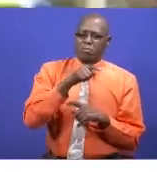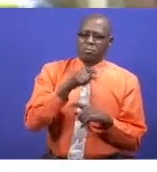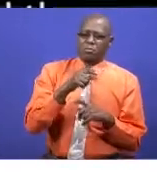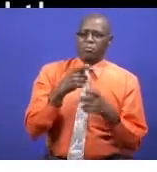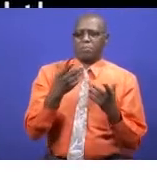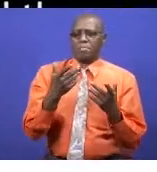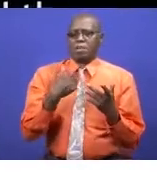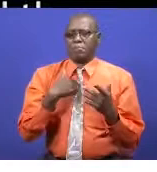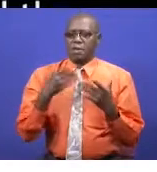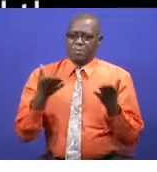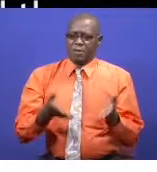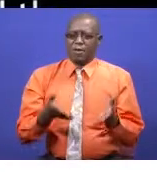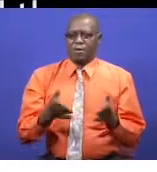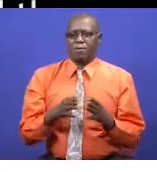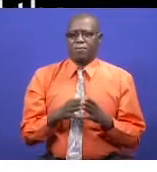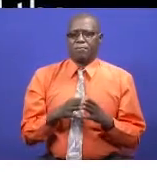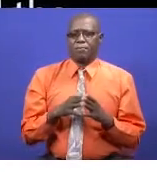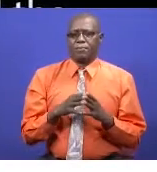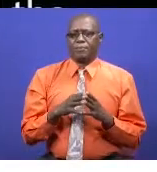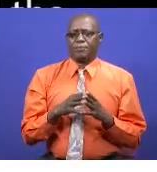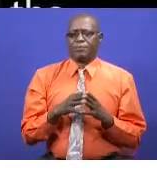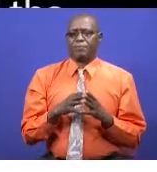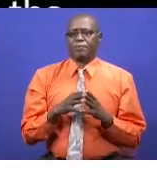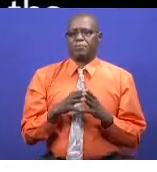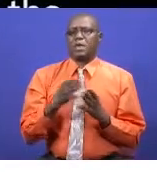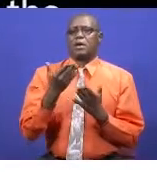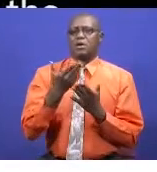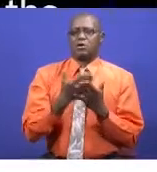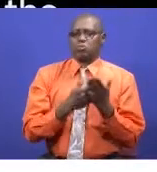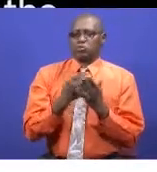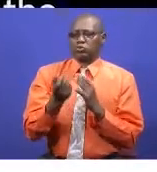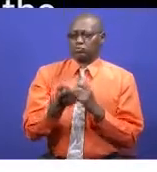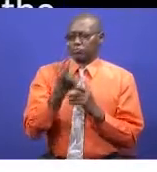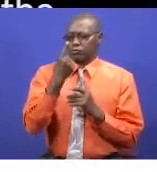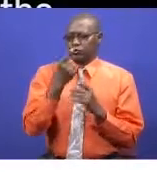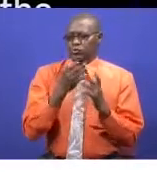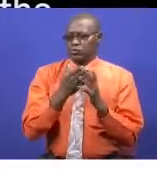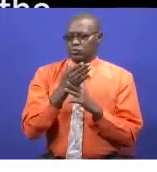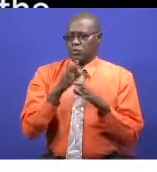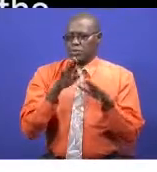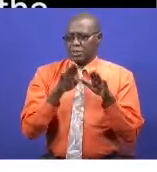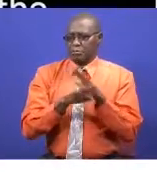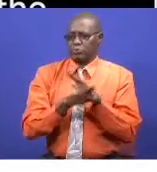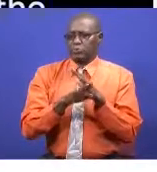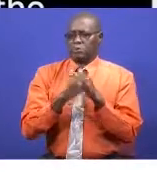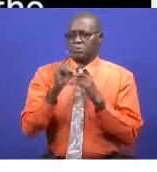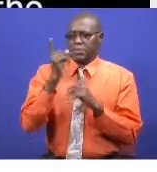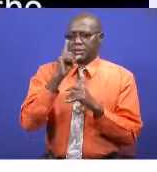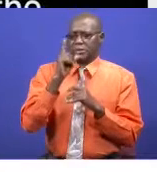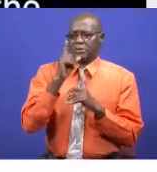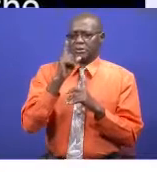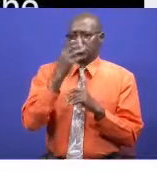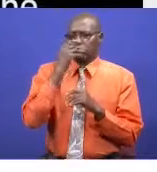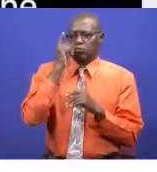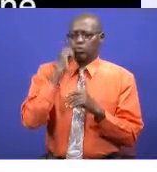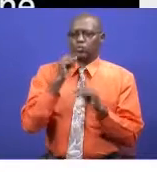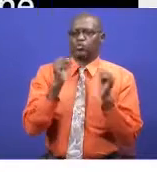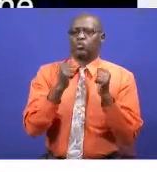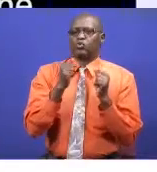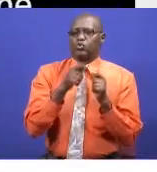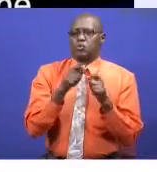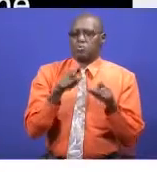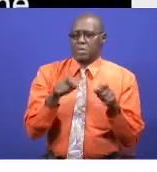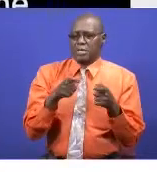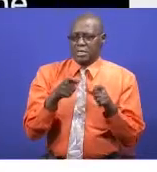And I'm here. Reports emerged on Friday by Deputy President William Ruto's allies on social media that the DCI is